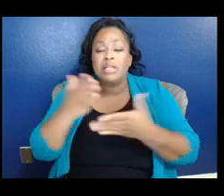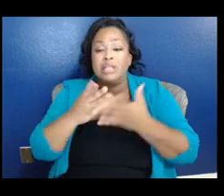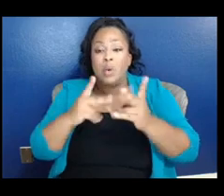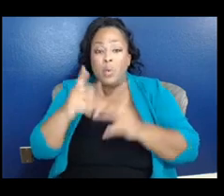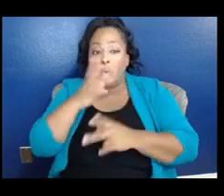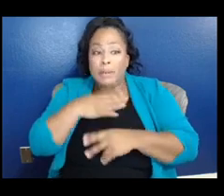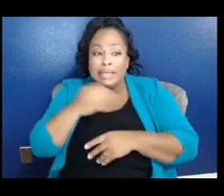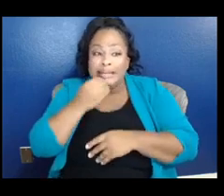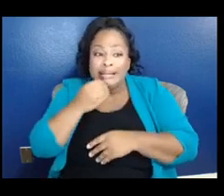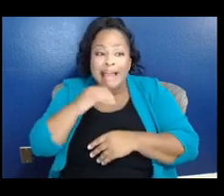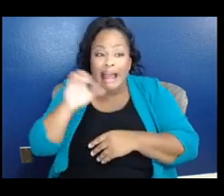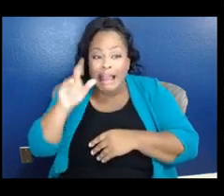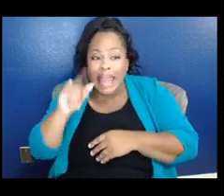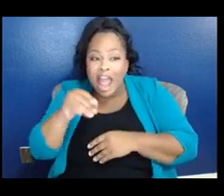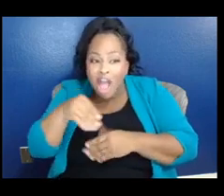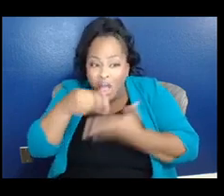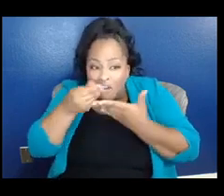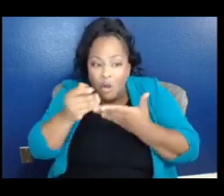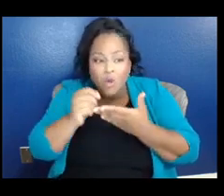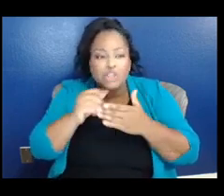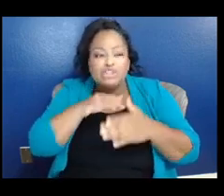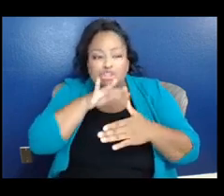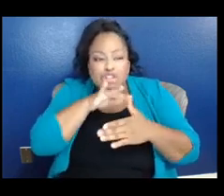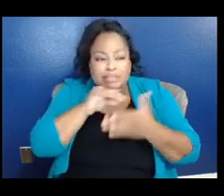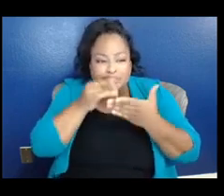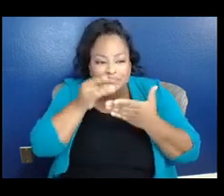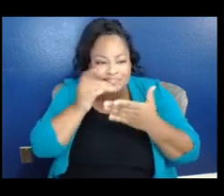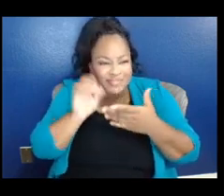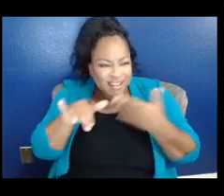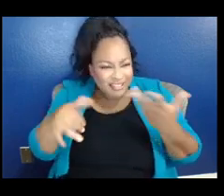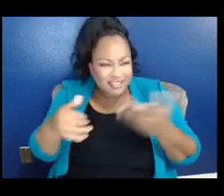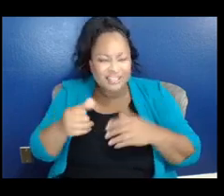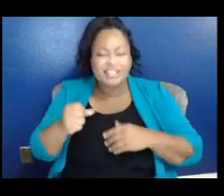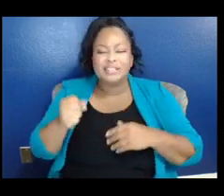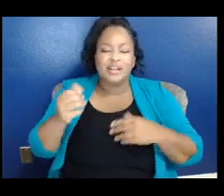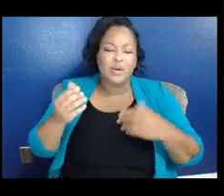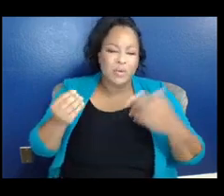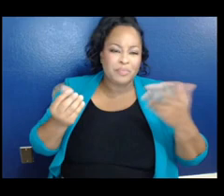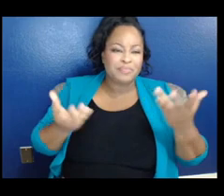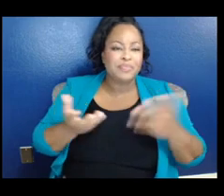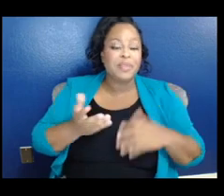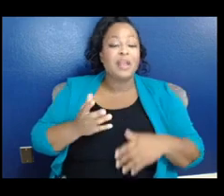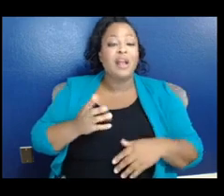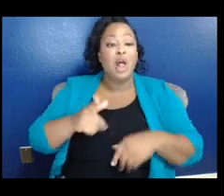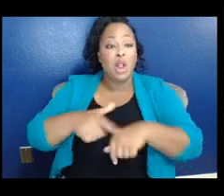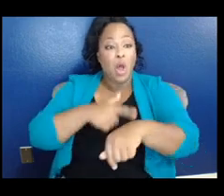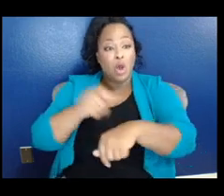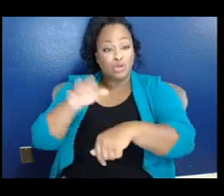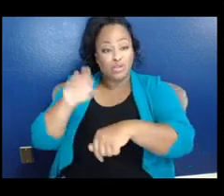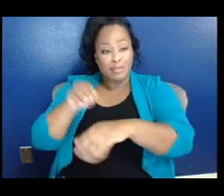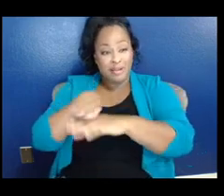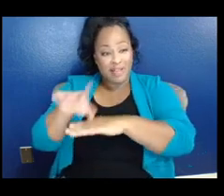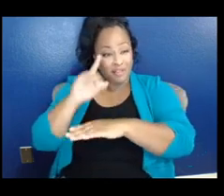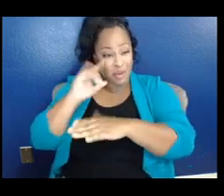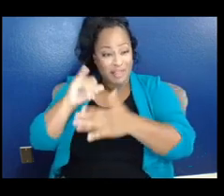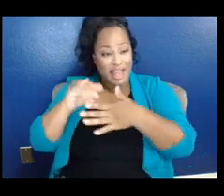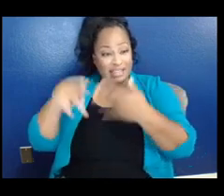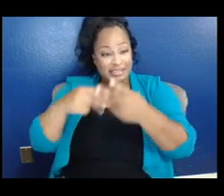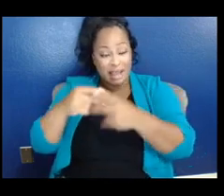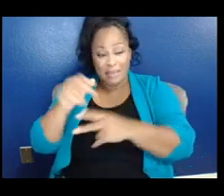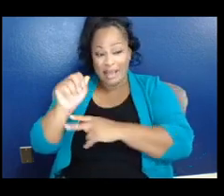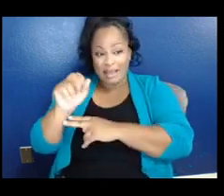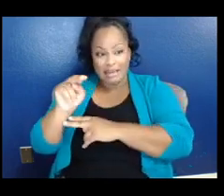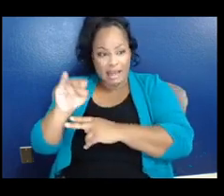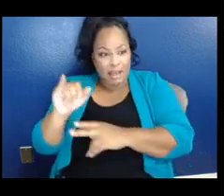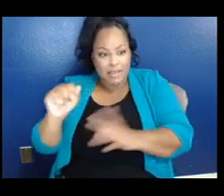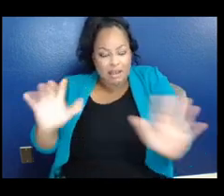Or some women even crave things like clay or dirt or things like that. And so long-term effects of that type of